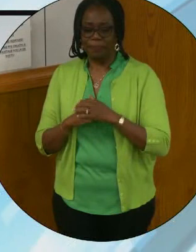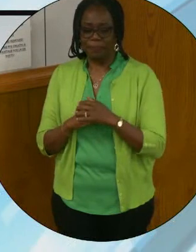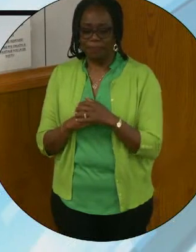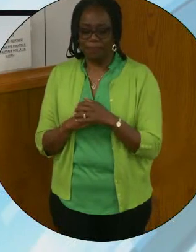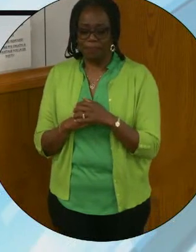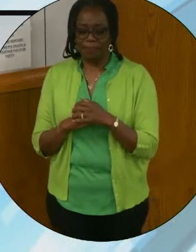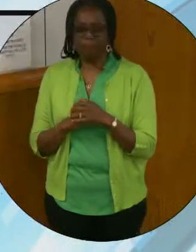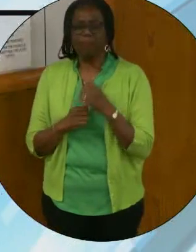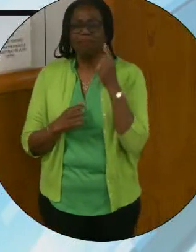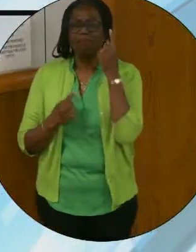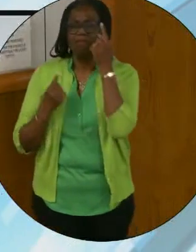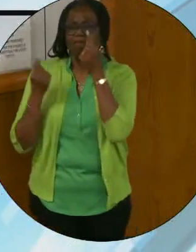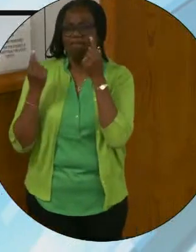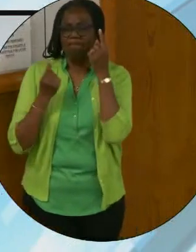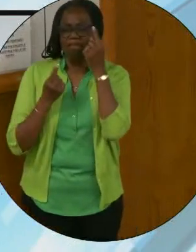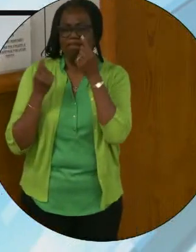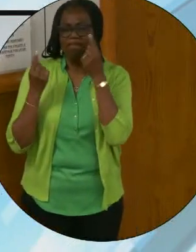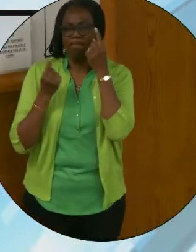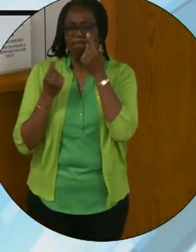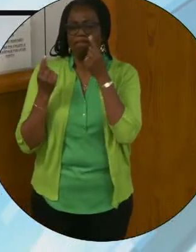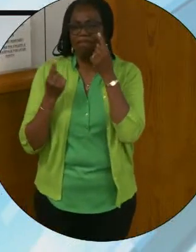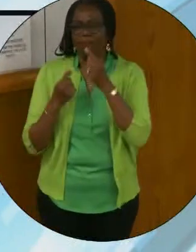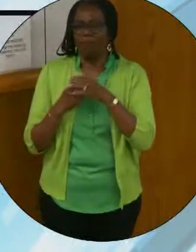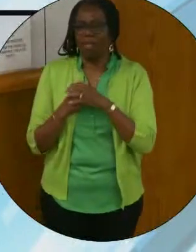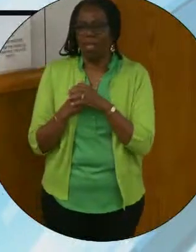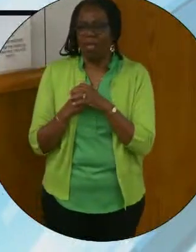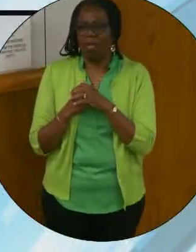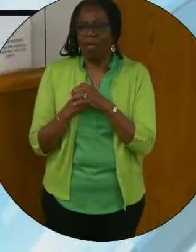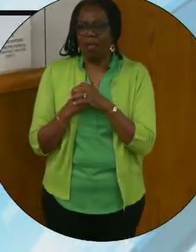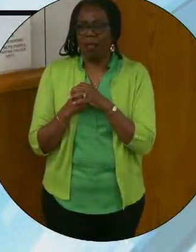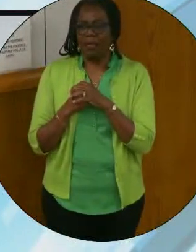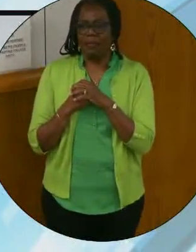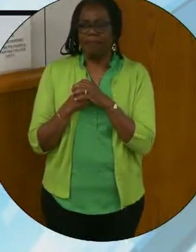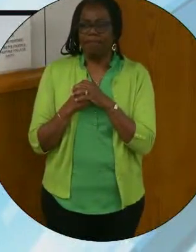I'm just wondering if we have built